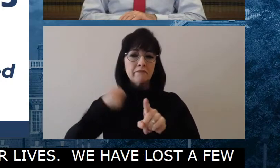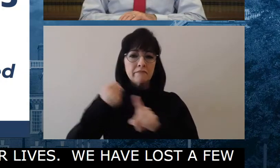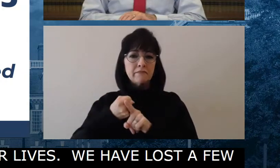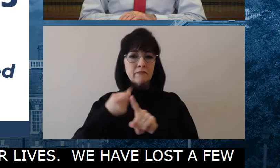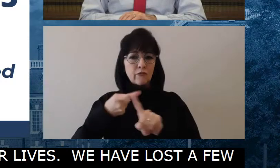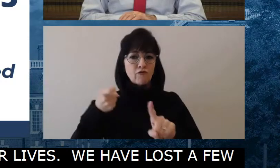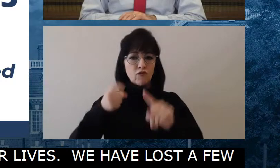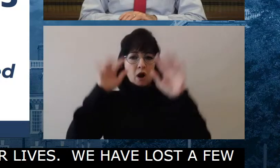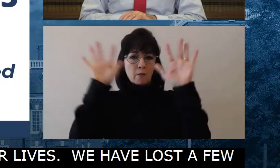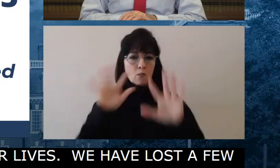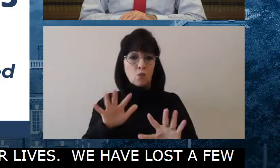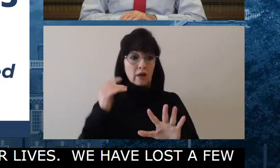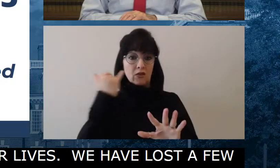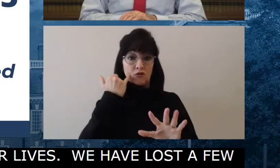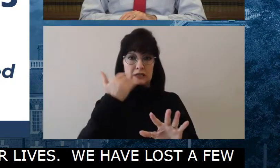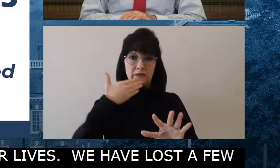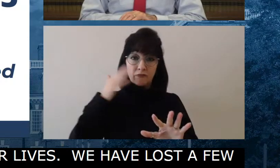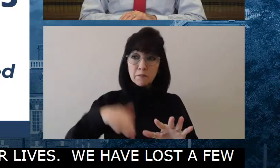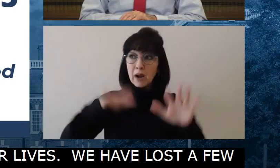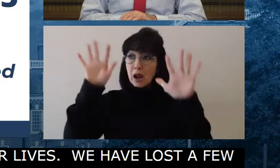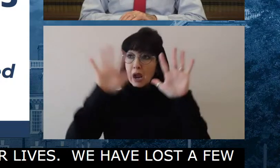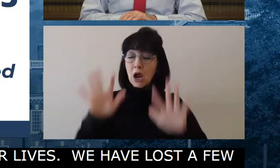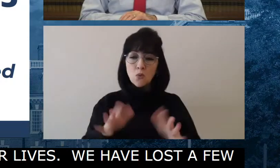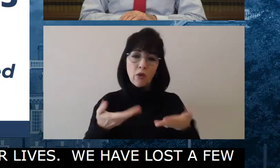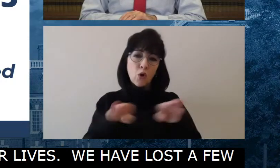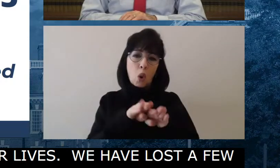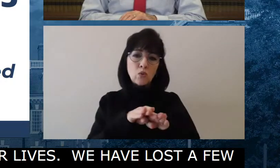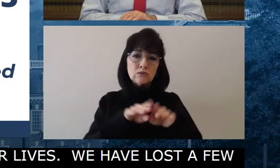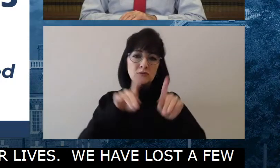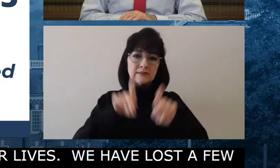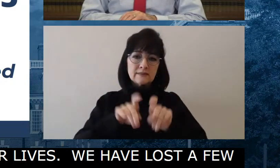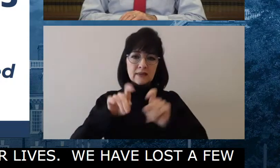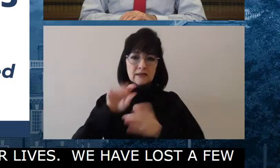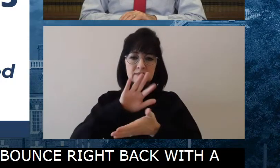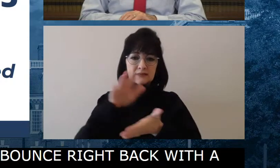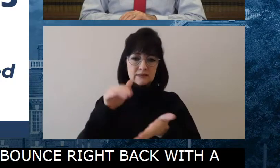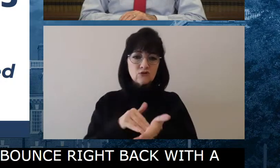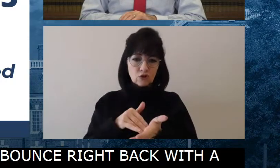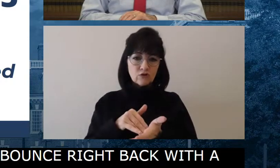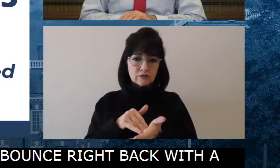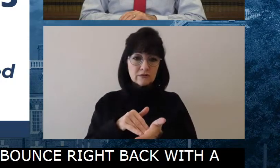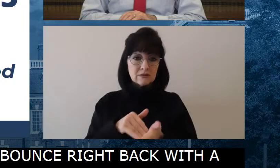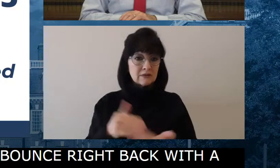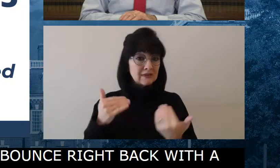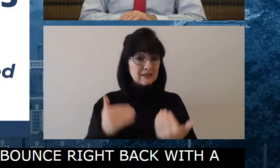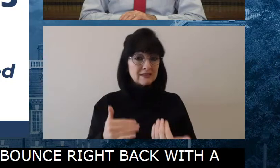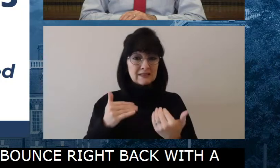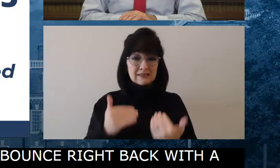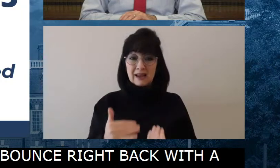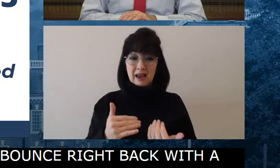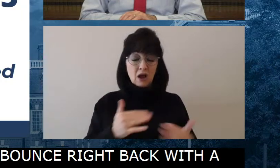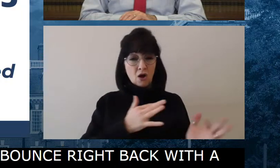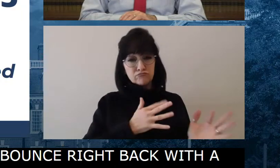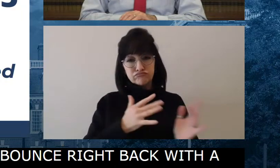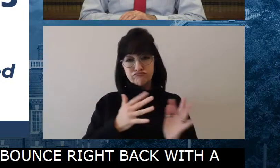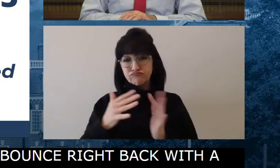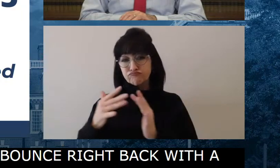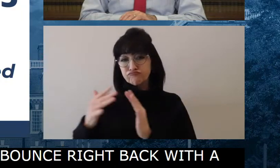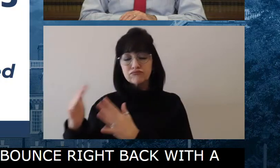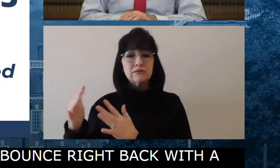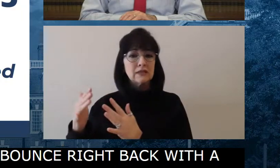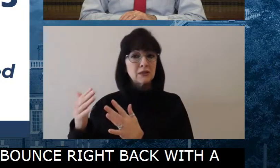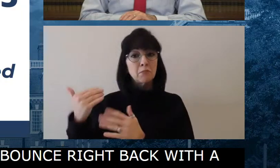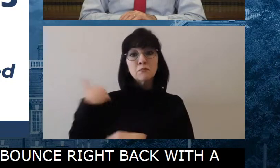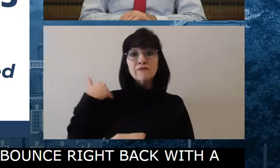day, and on course to be well over 100,000 and into the 150,000 and more